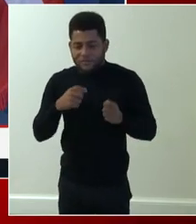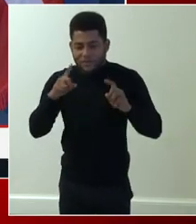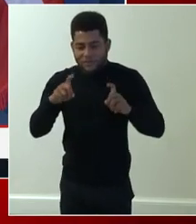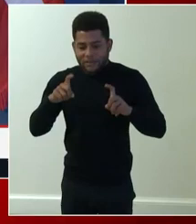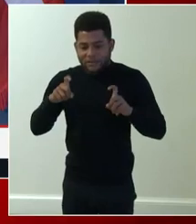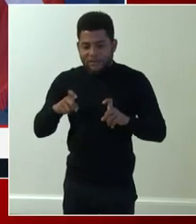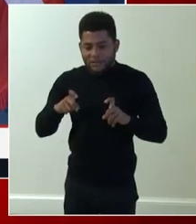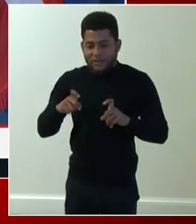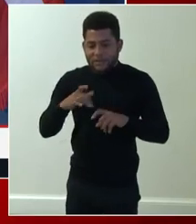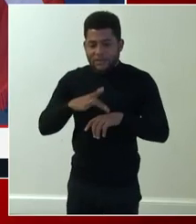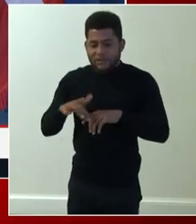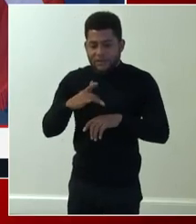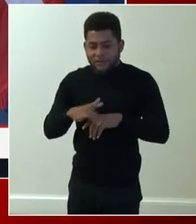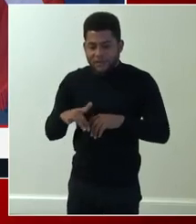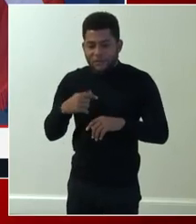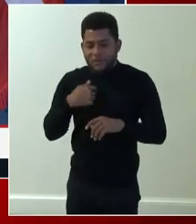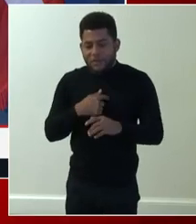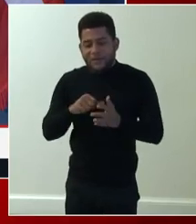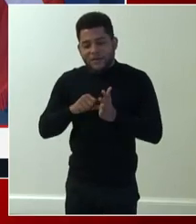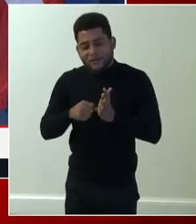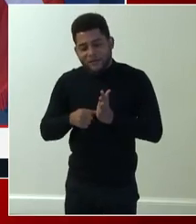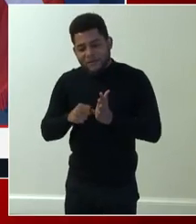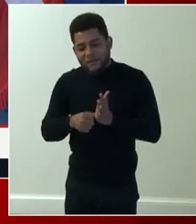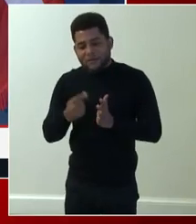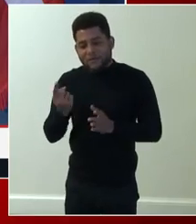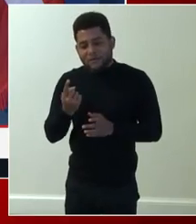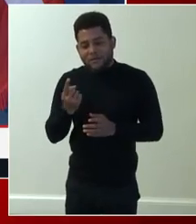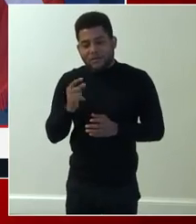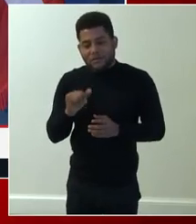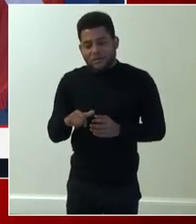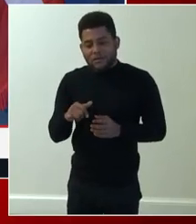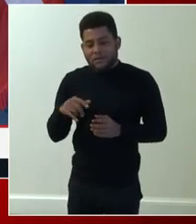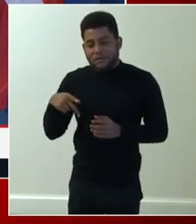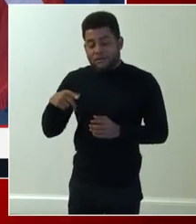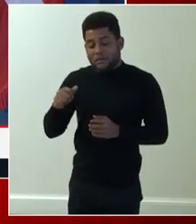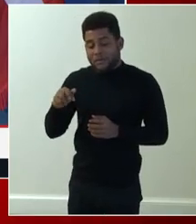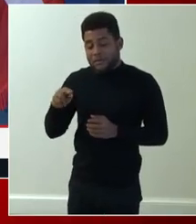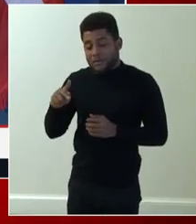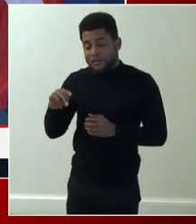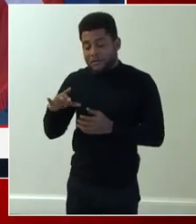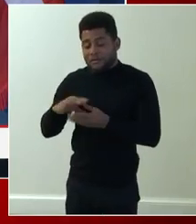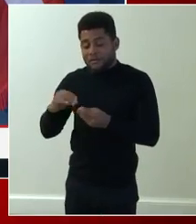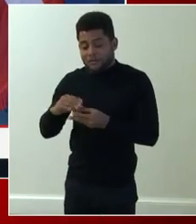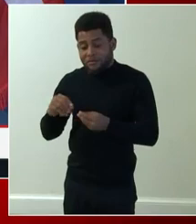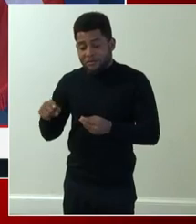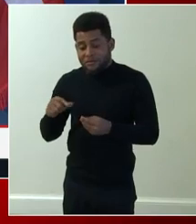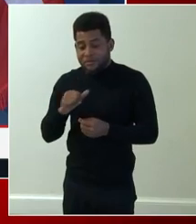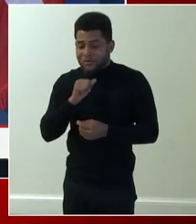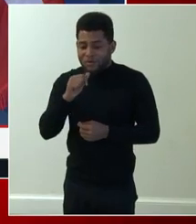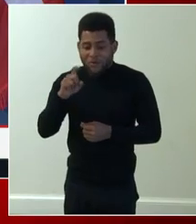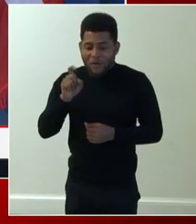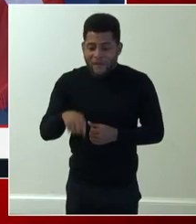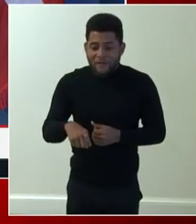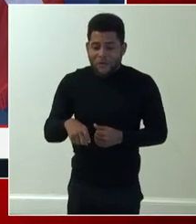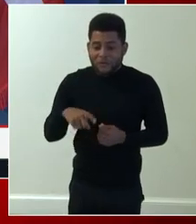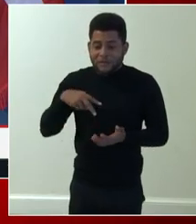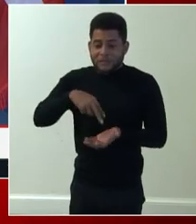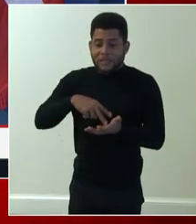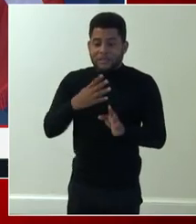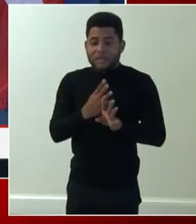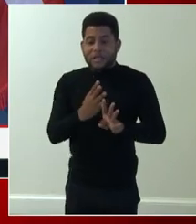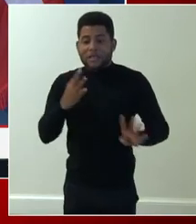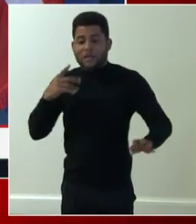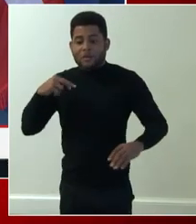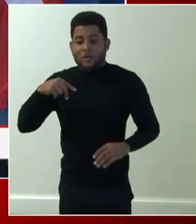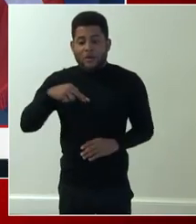availability, and I just want to emphasize something that Patrick said earlier. You don't have to stand in line at a walk-up